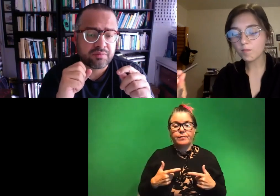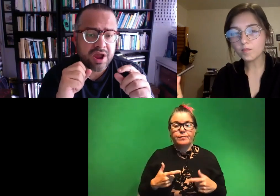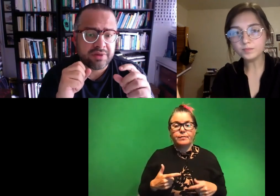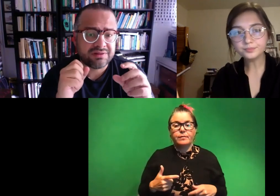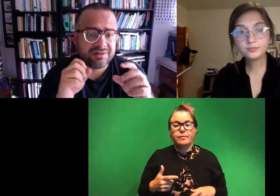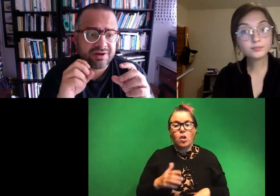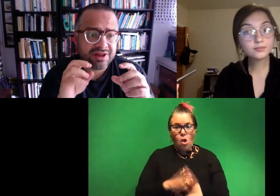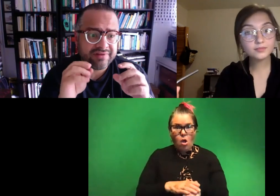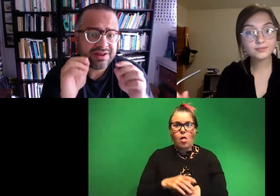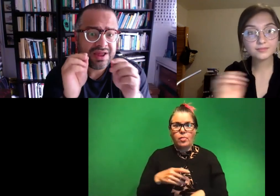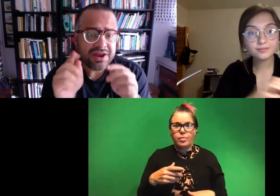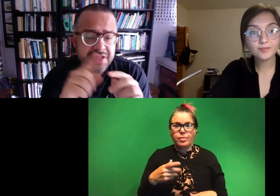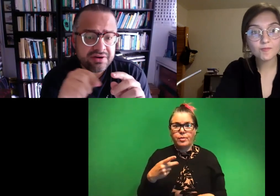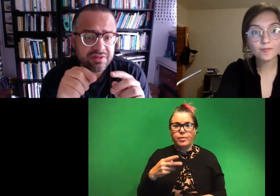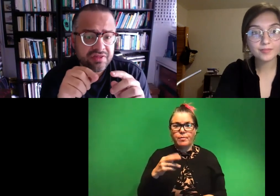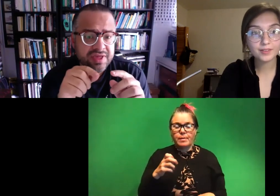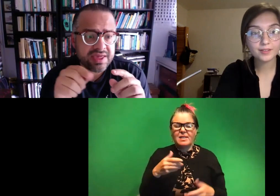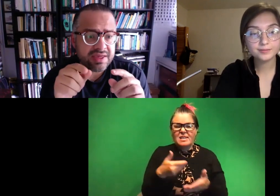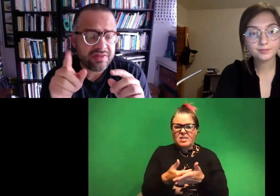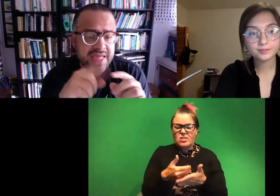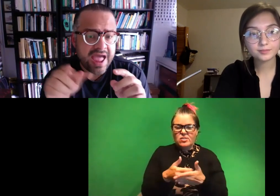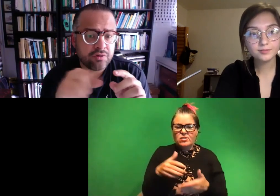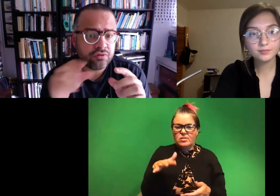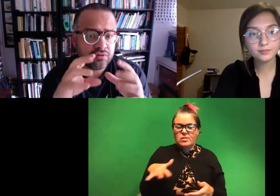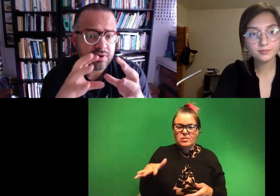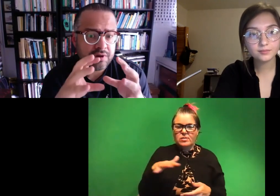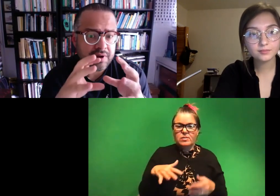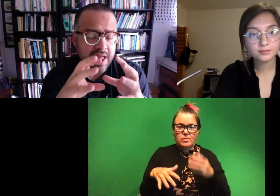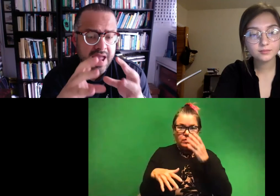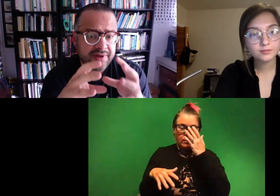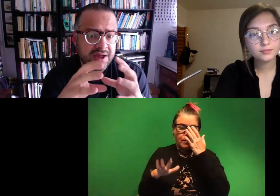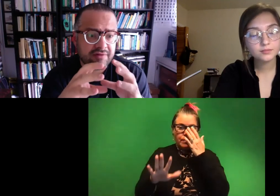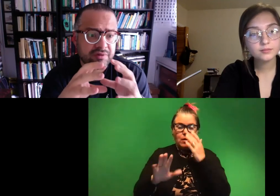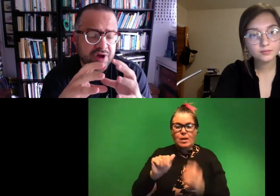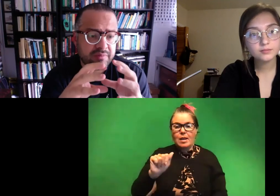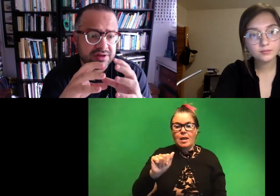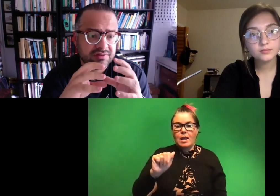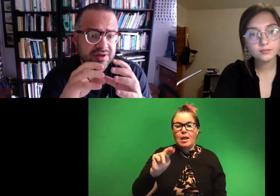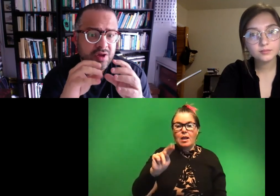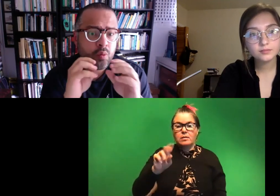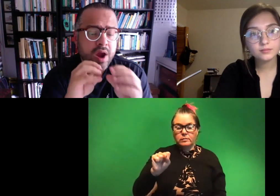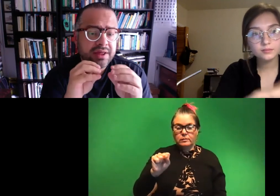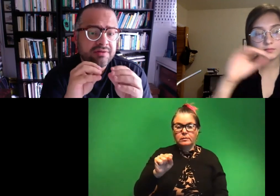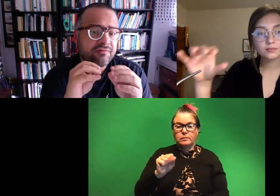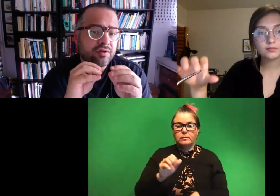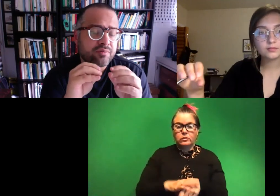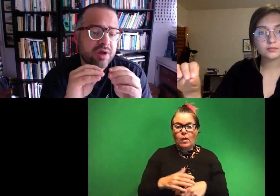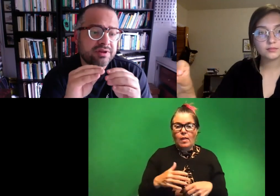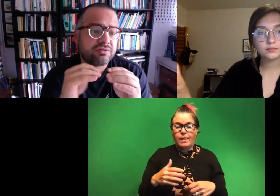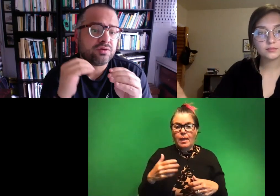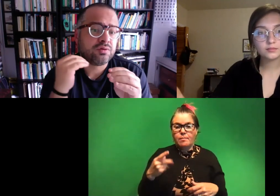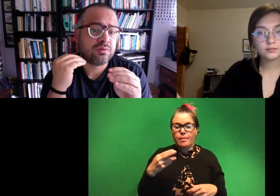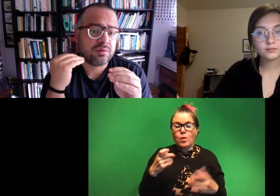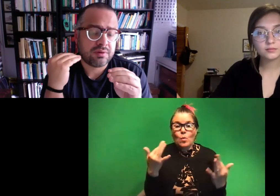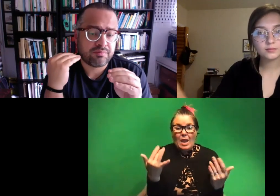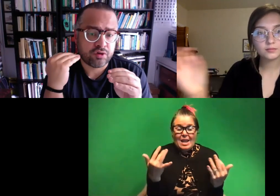on the primate. They're living near the anus area of the primate, waiting for the primate